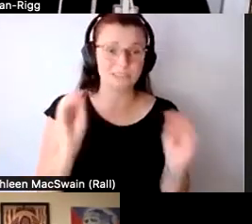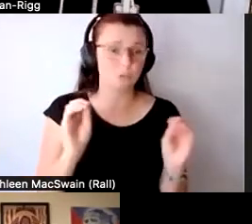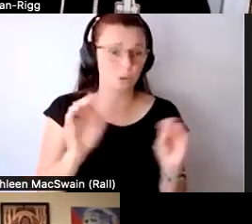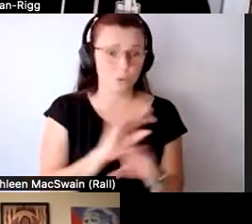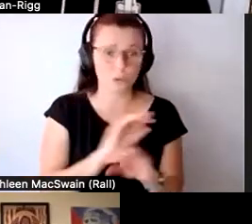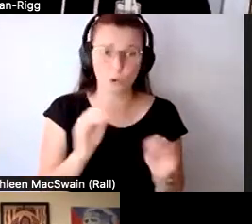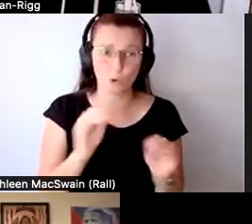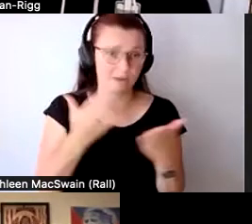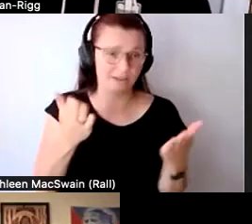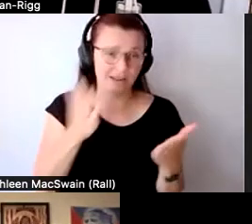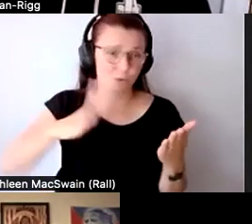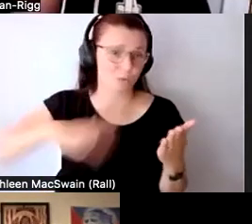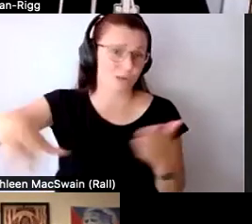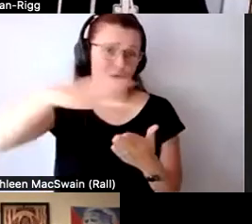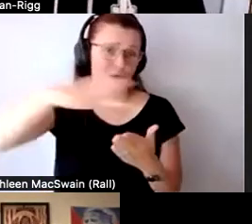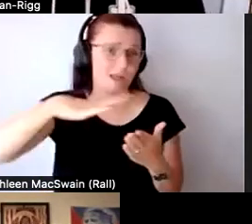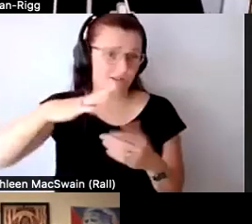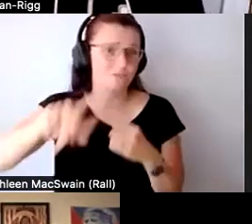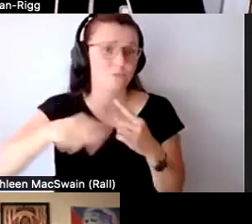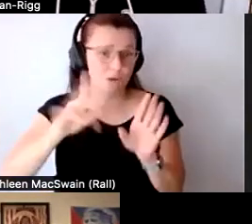Thank you so much, Sam.